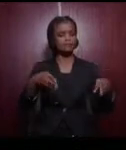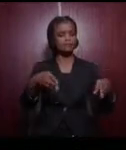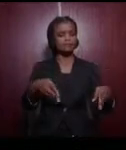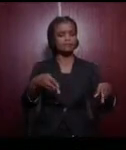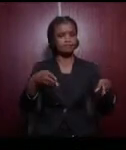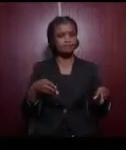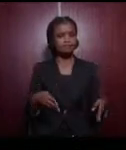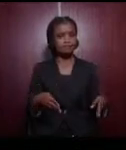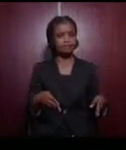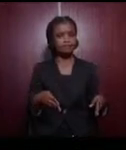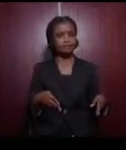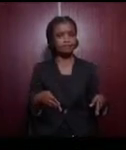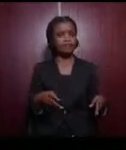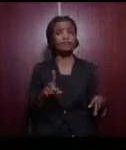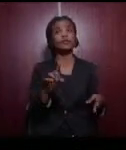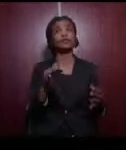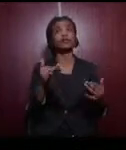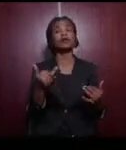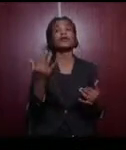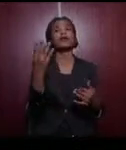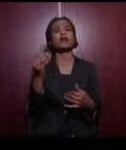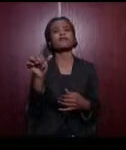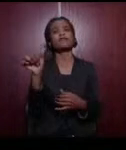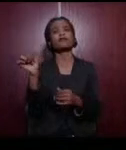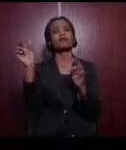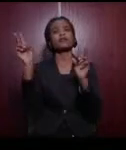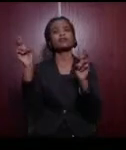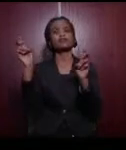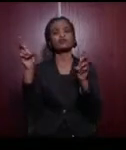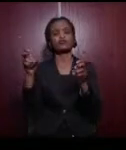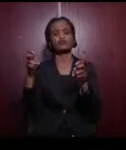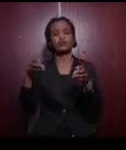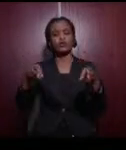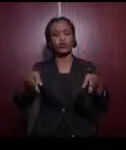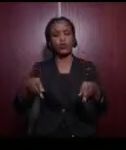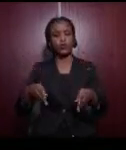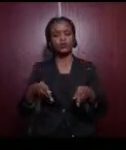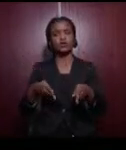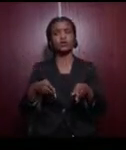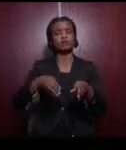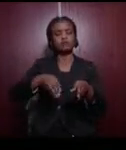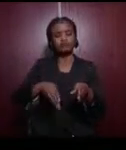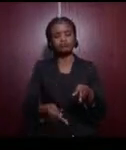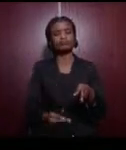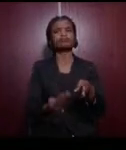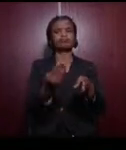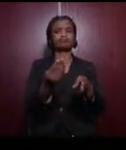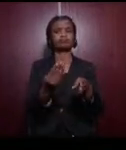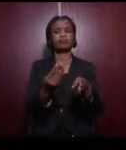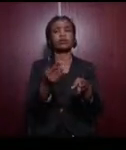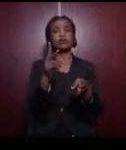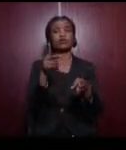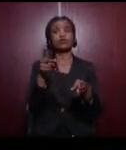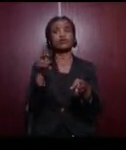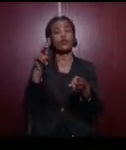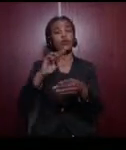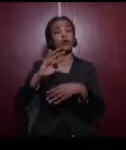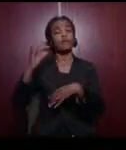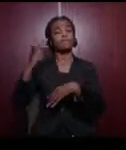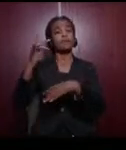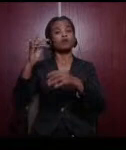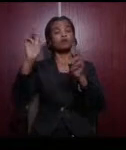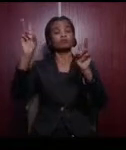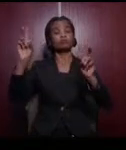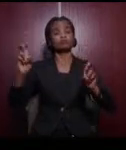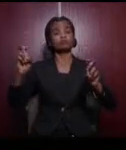have the potholes thing for years. We have pump station area Ealing pump station, saving the 15,000,